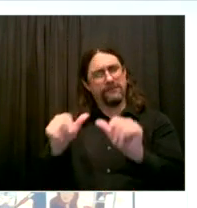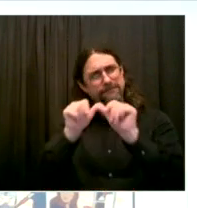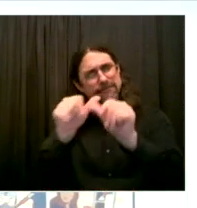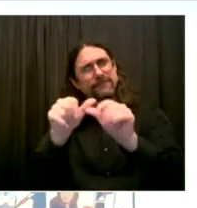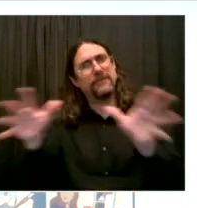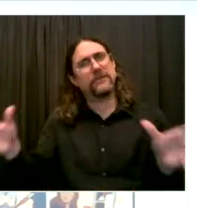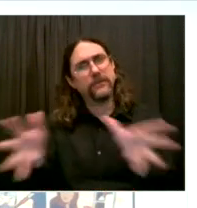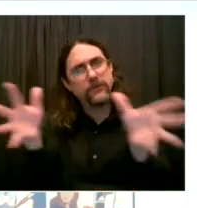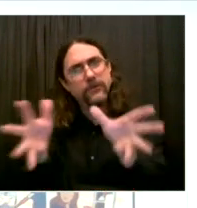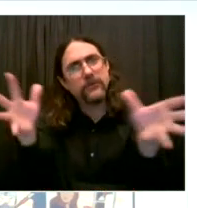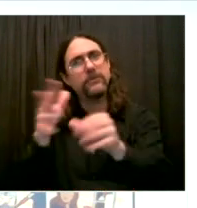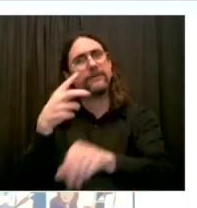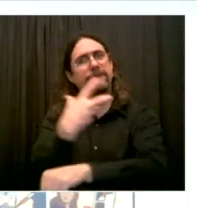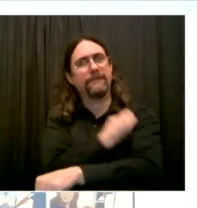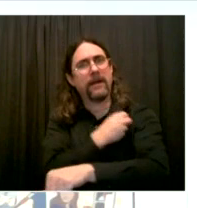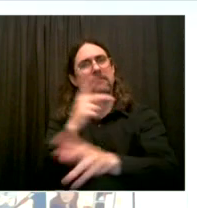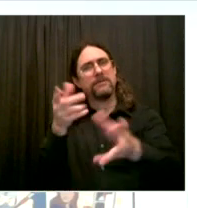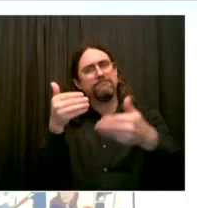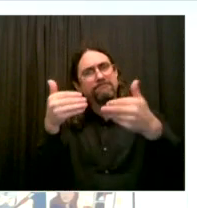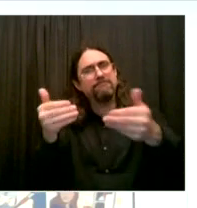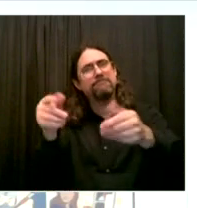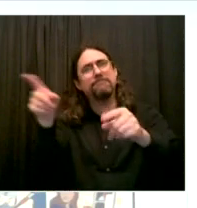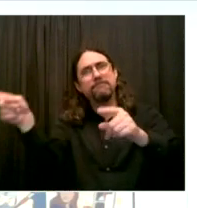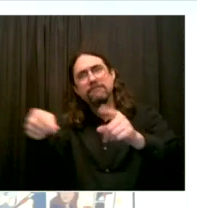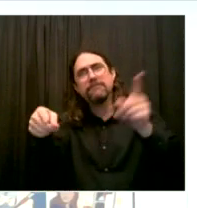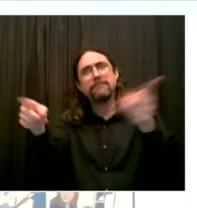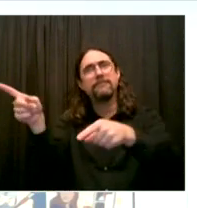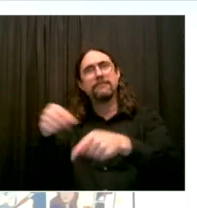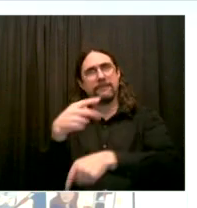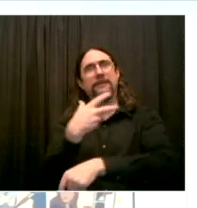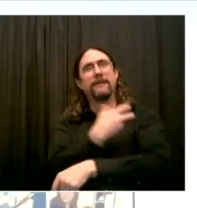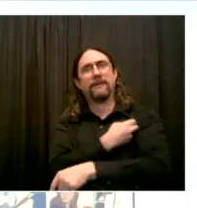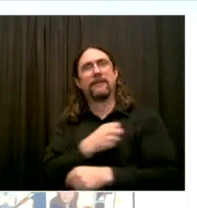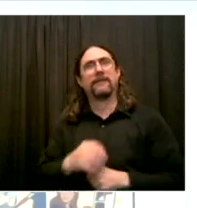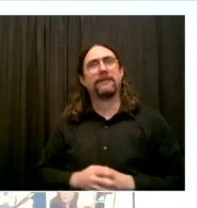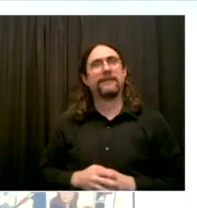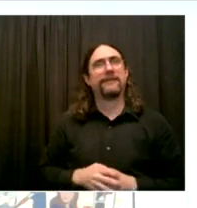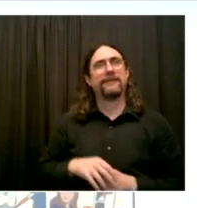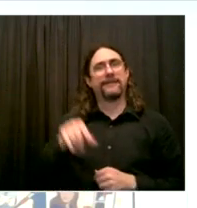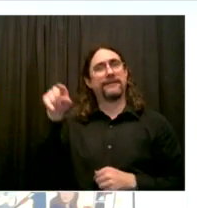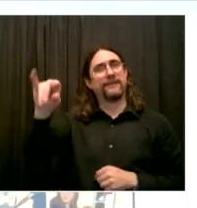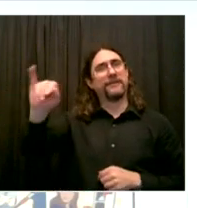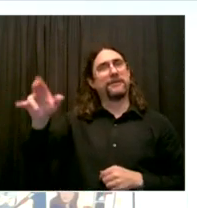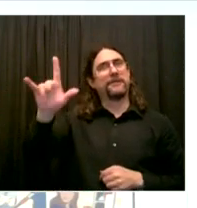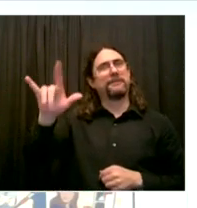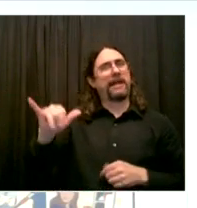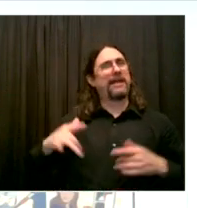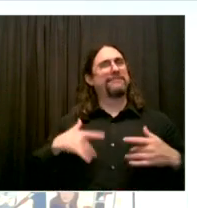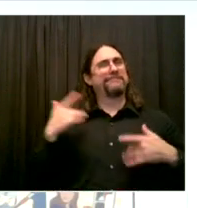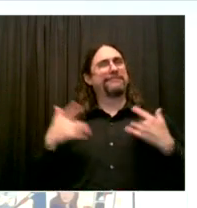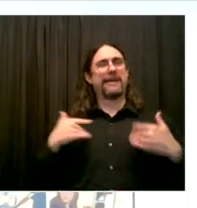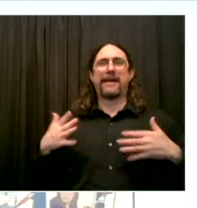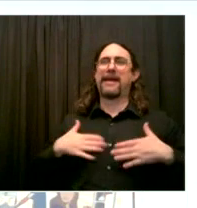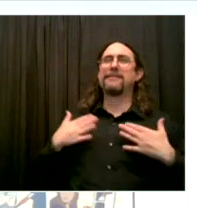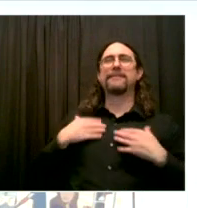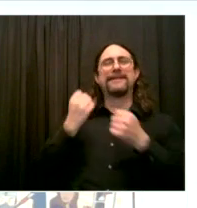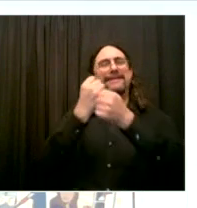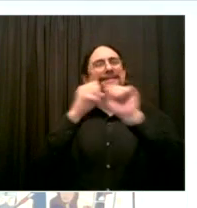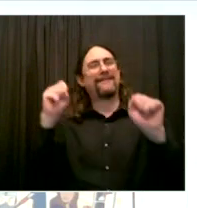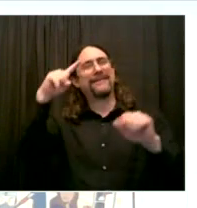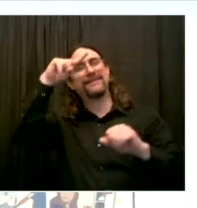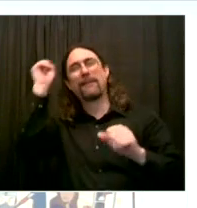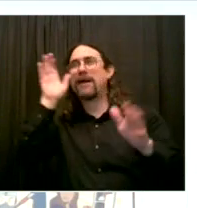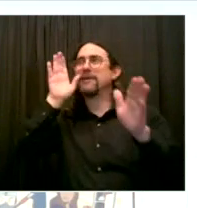July and a safe summer is vaccination, and that's where we're going to keep our square aim for the near term and for the longer